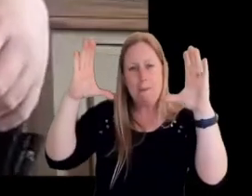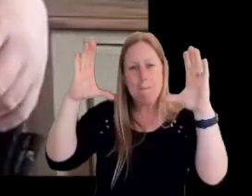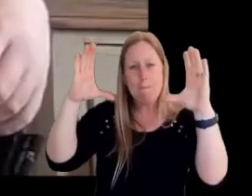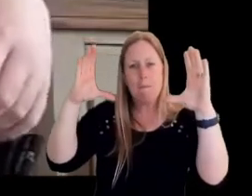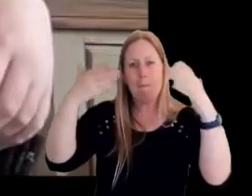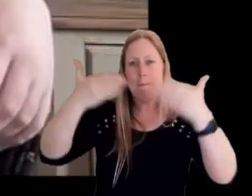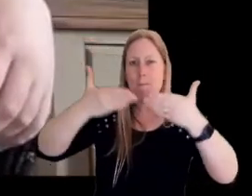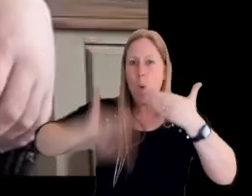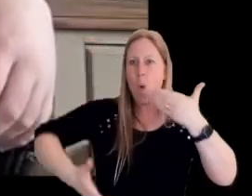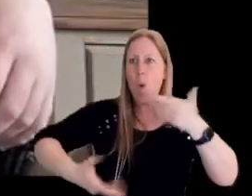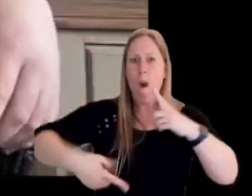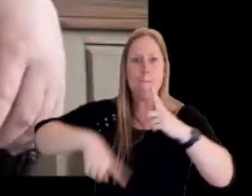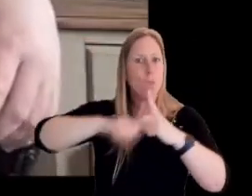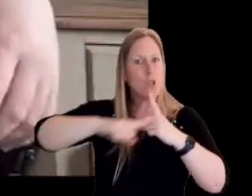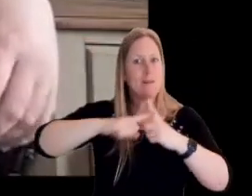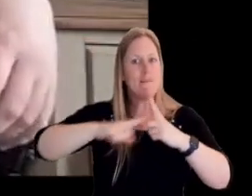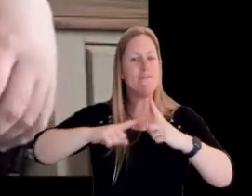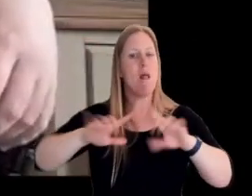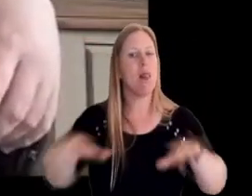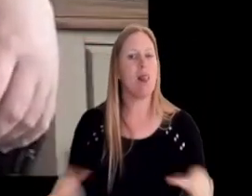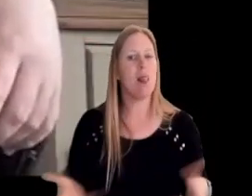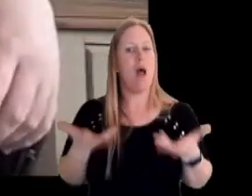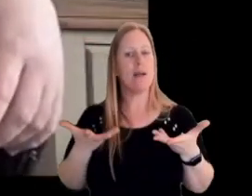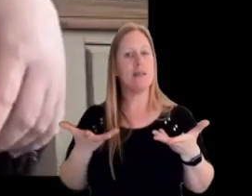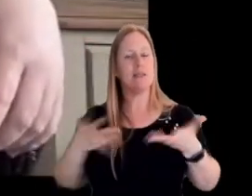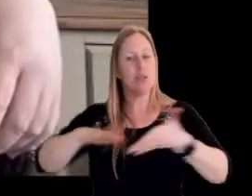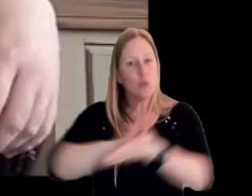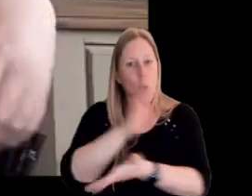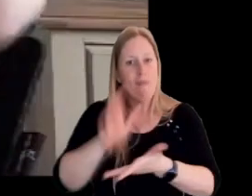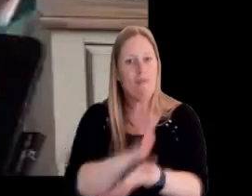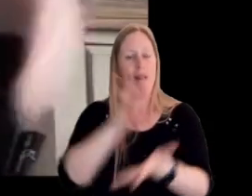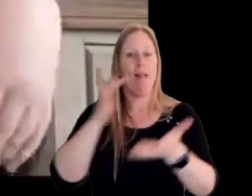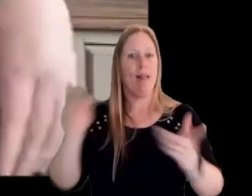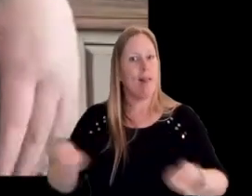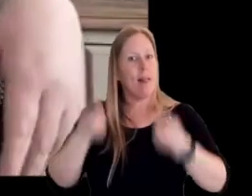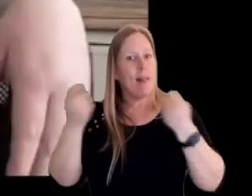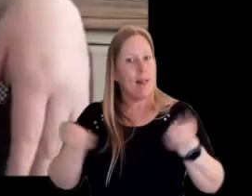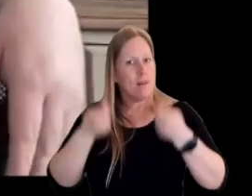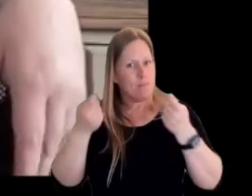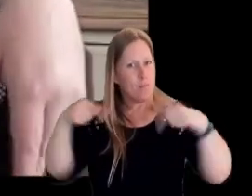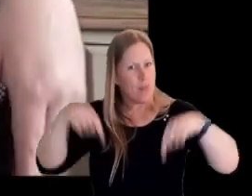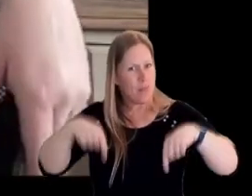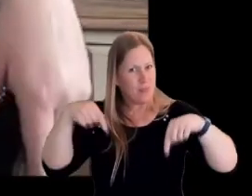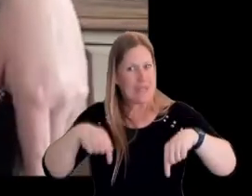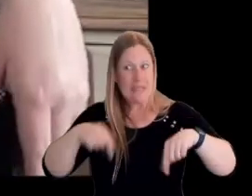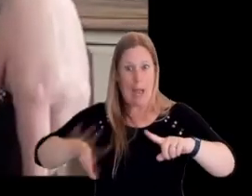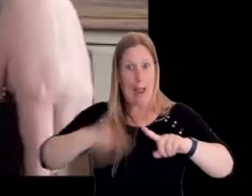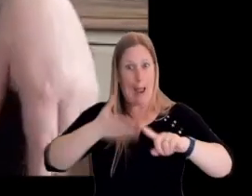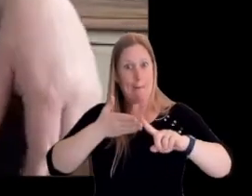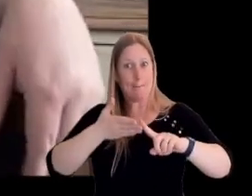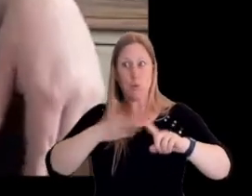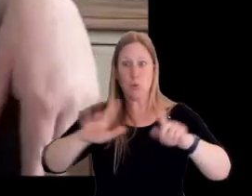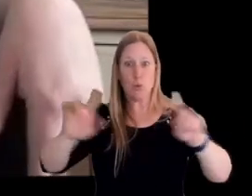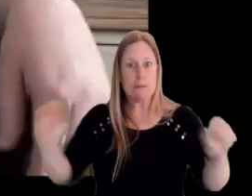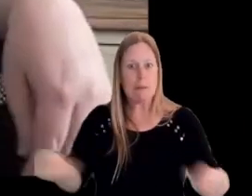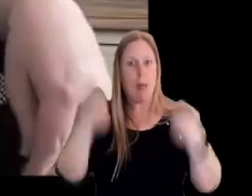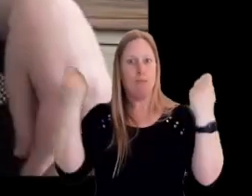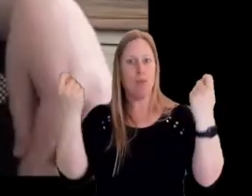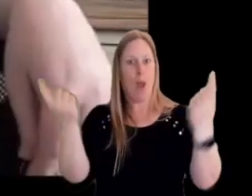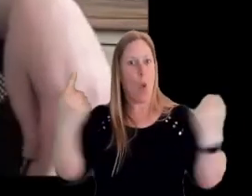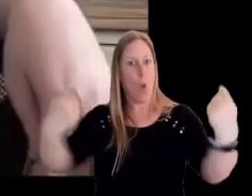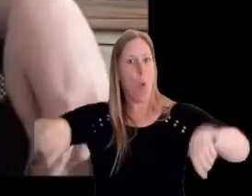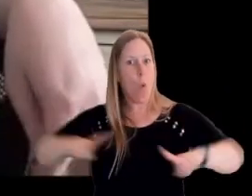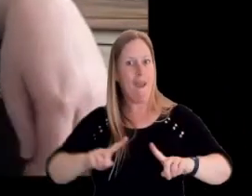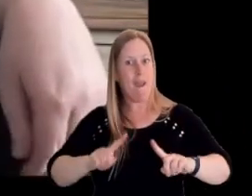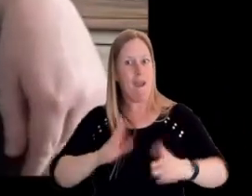of more positive and light things and joyful things, and, you know, and the fact that this is a celebration